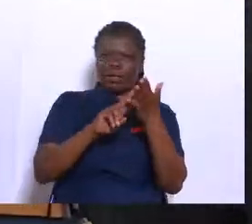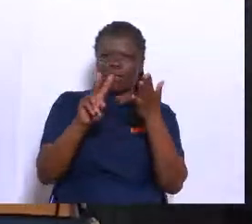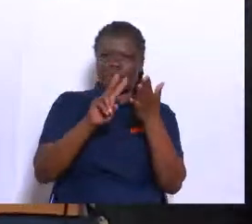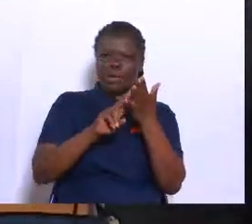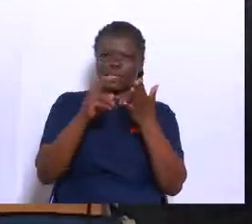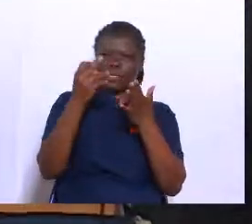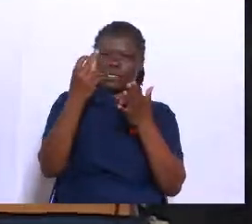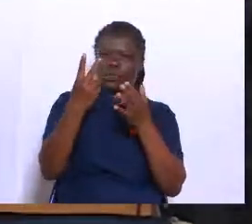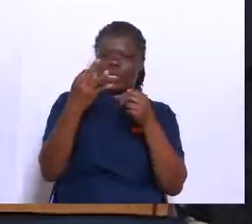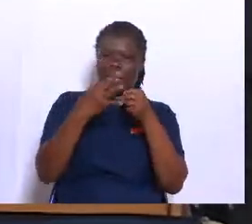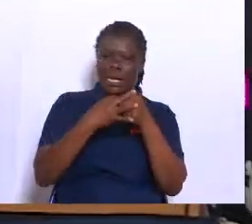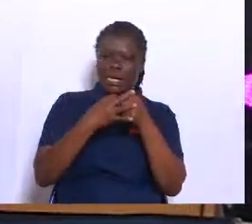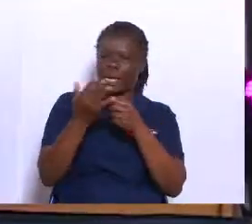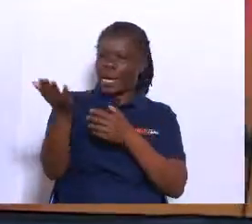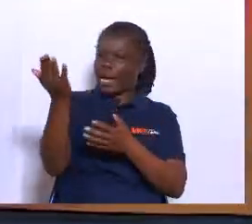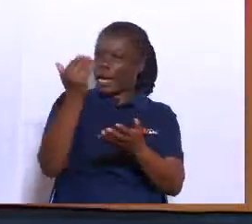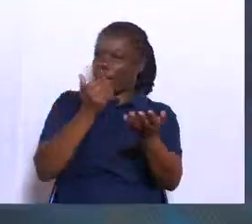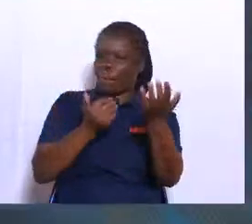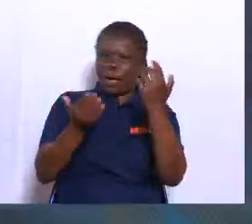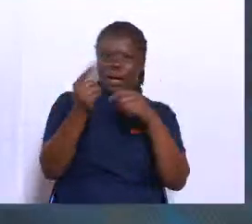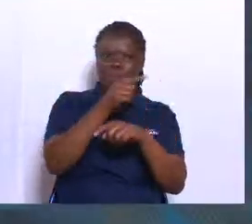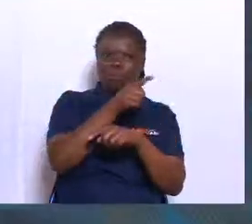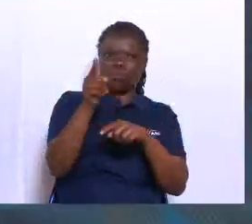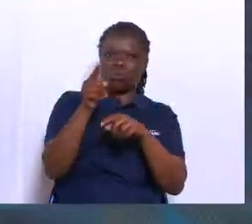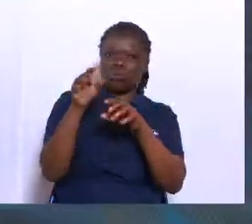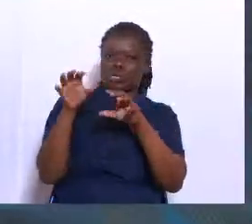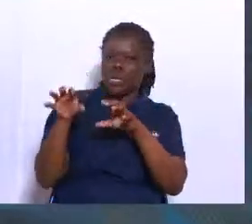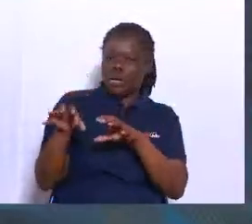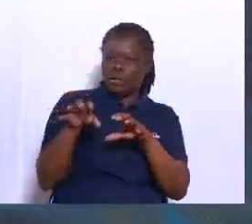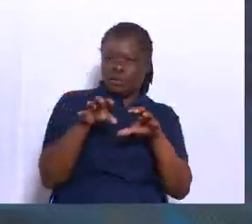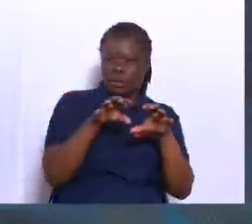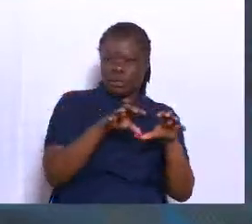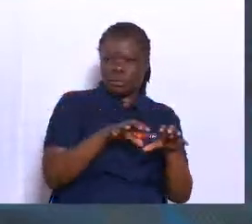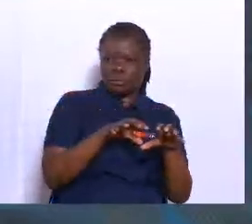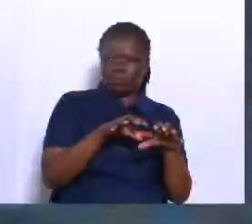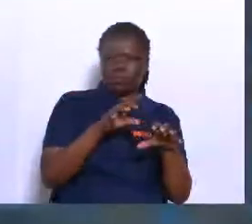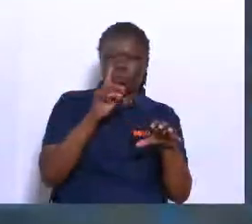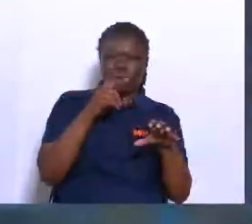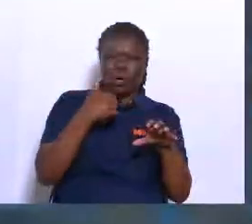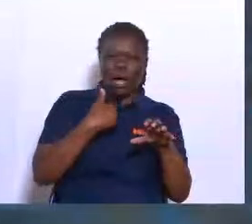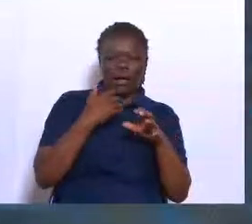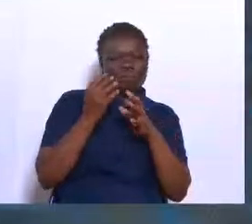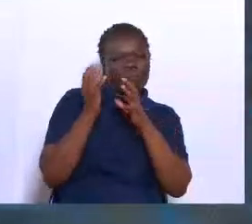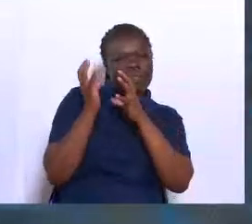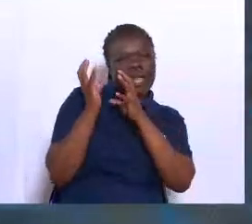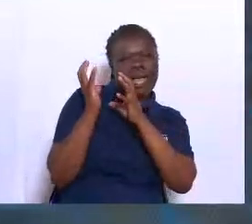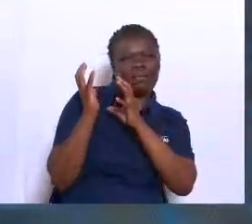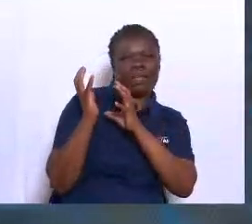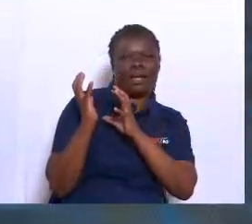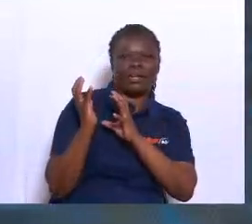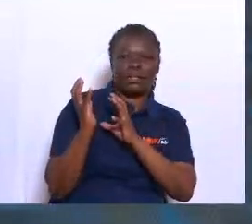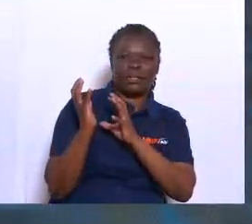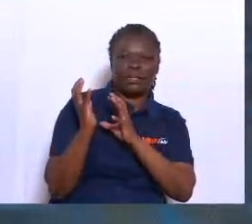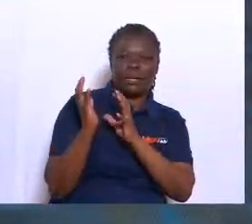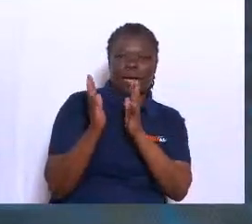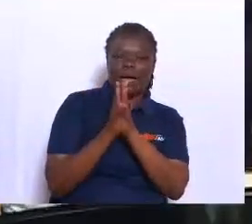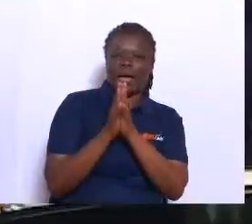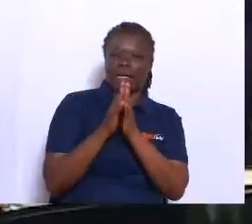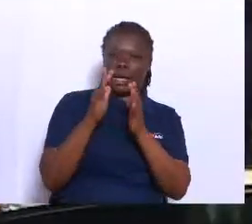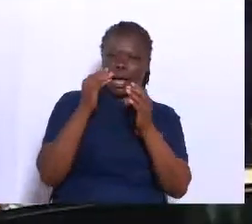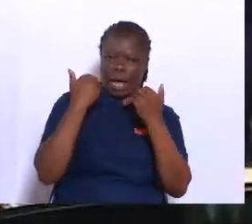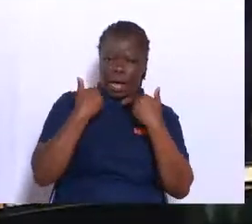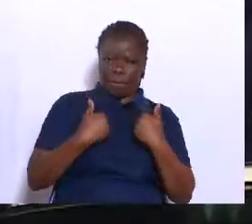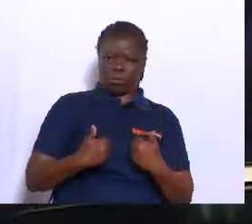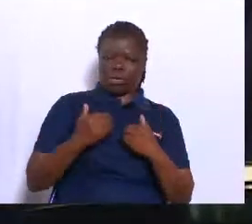28, njoni kwangu nyinyi nyote msumbukao na kulemewa na mizigo, nami